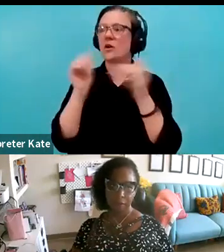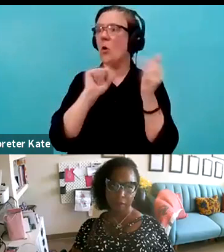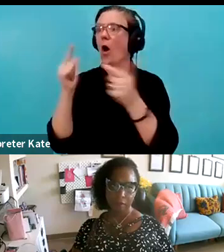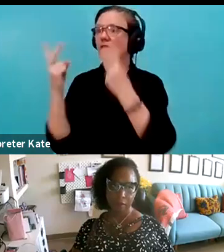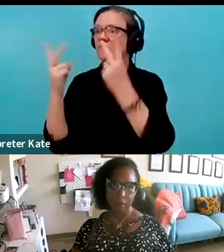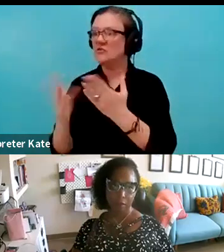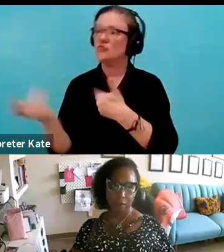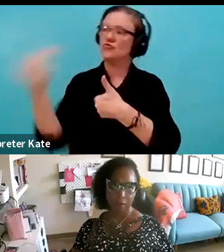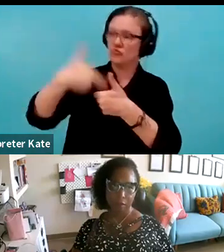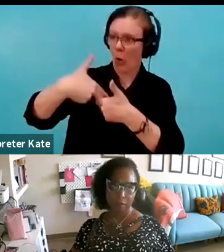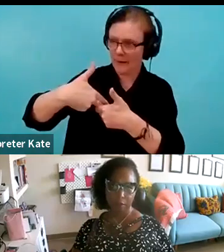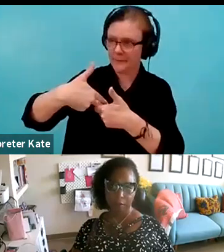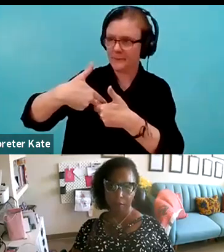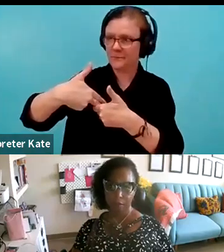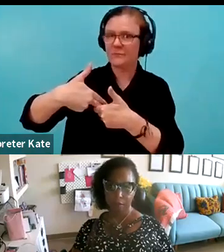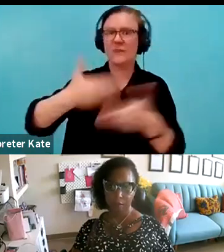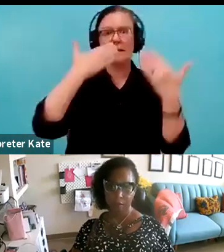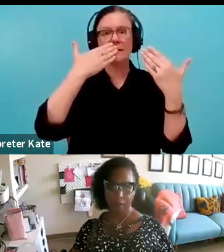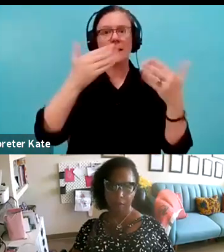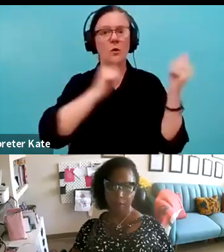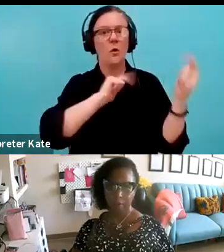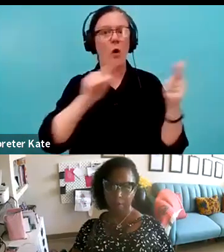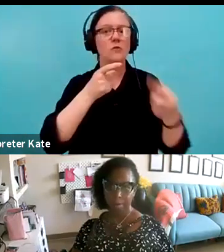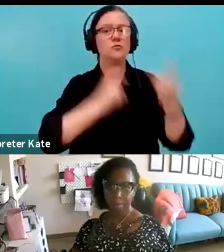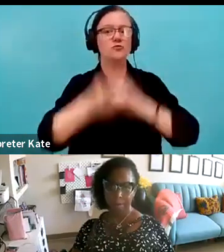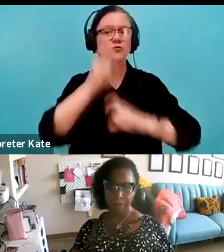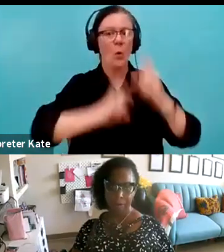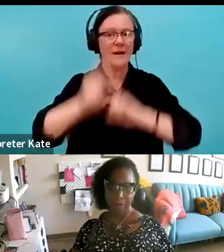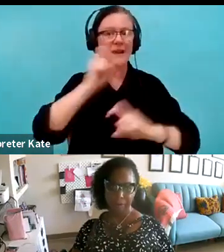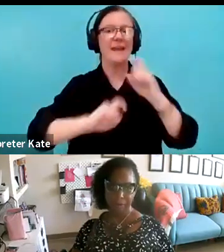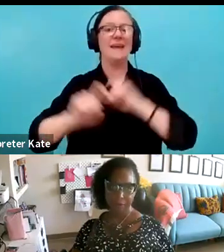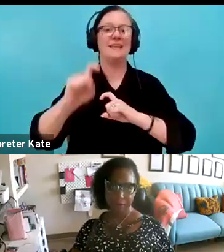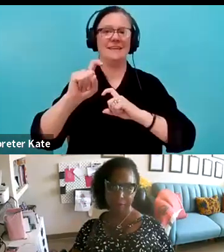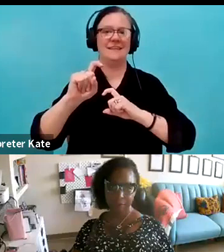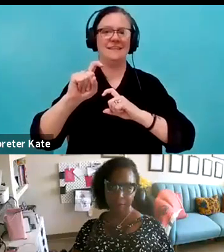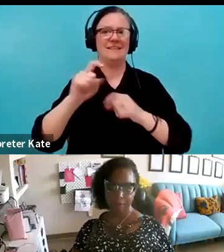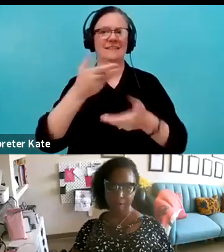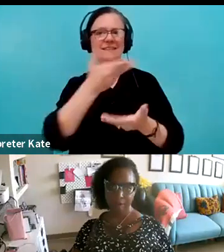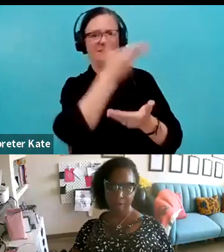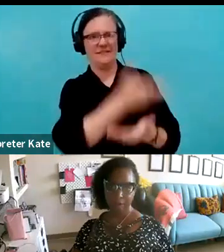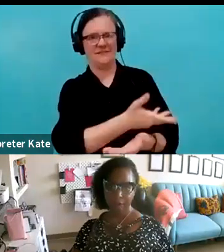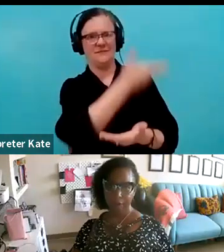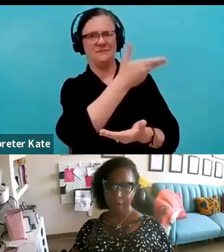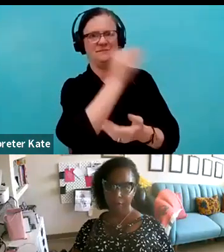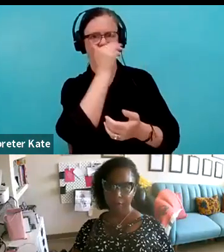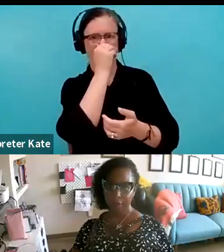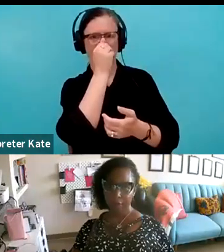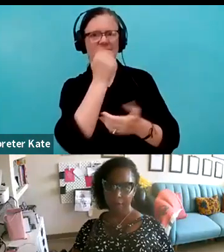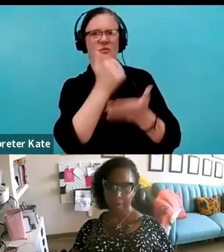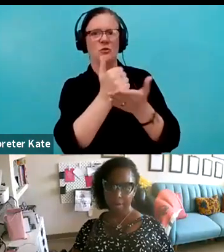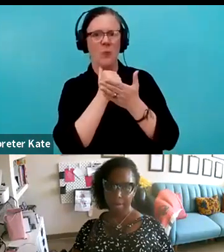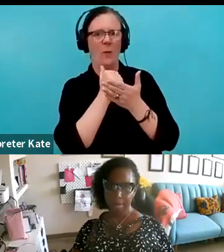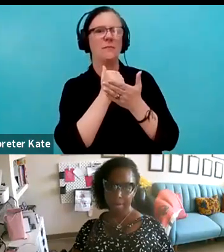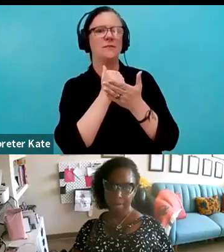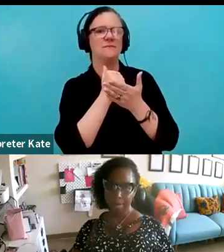who joined today, and a big thank you to all those who donated, and our Power Series sponsor and board member, Ann Manicus. You help make